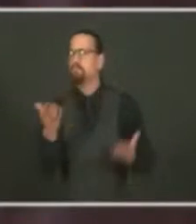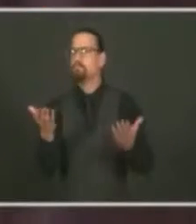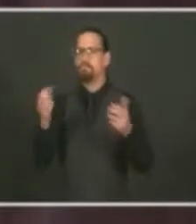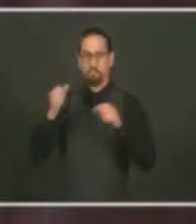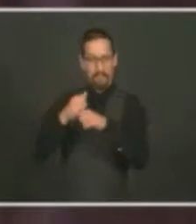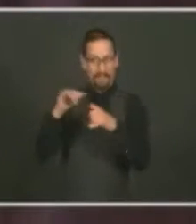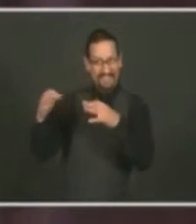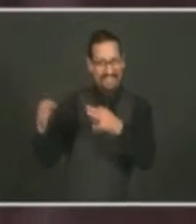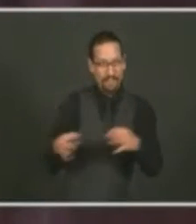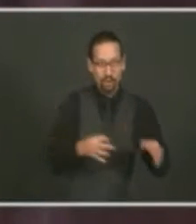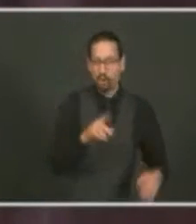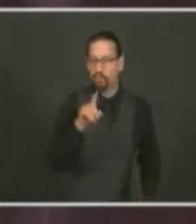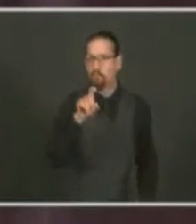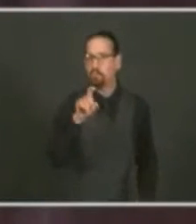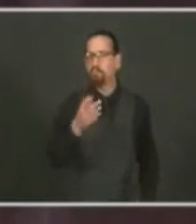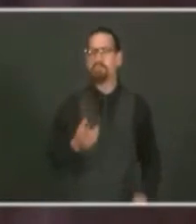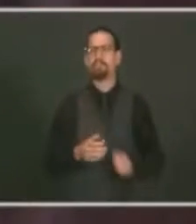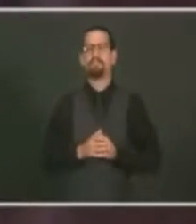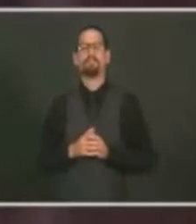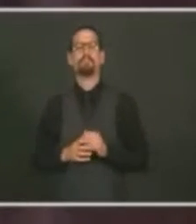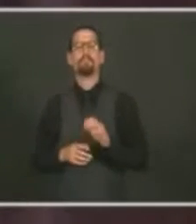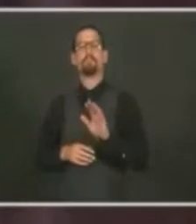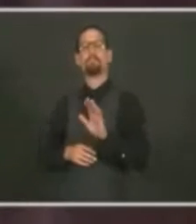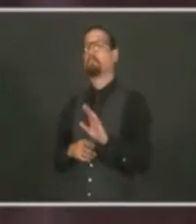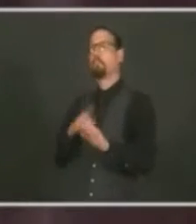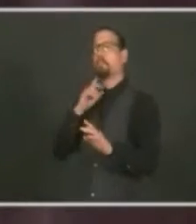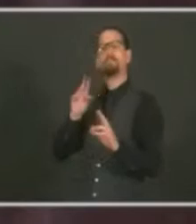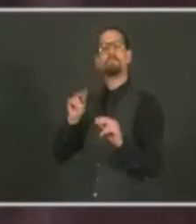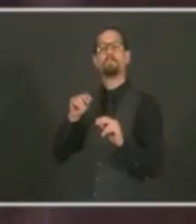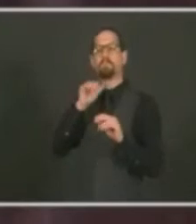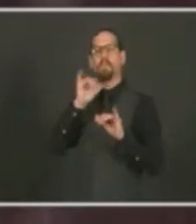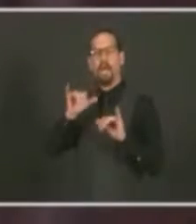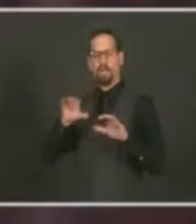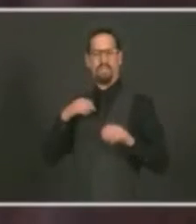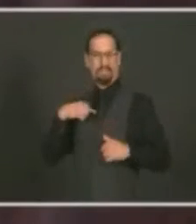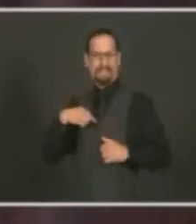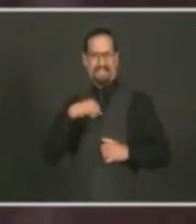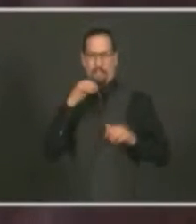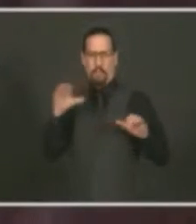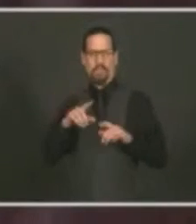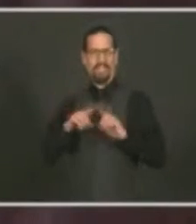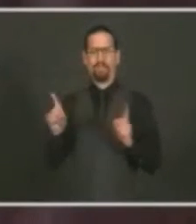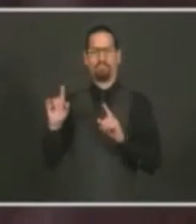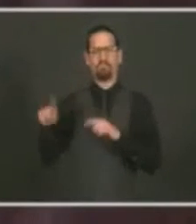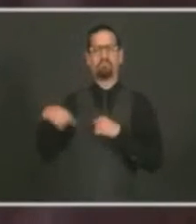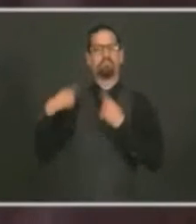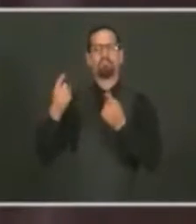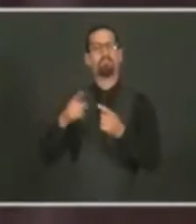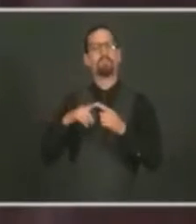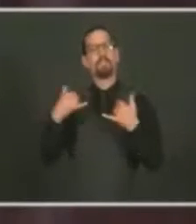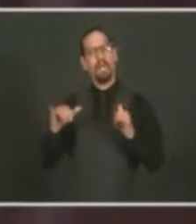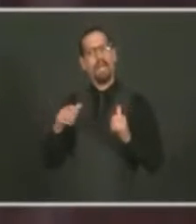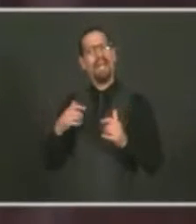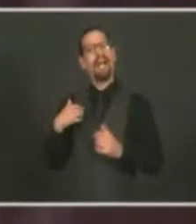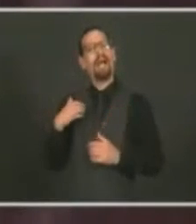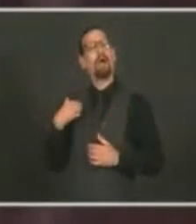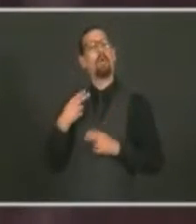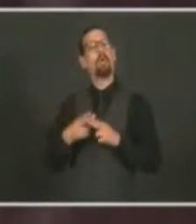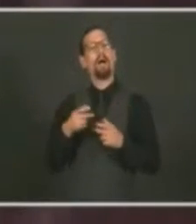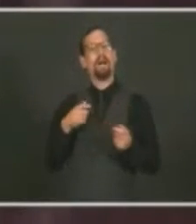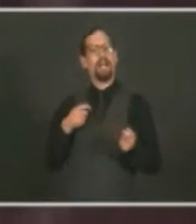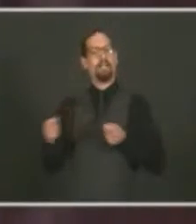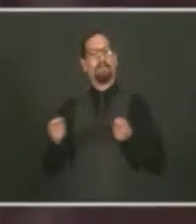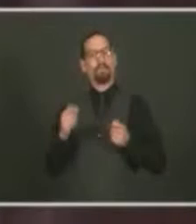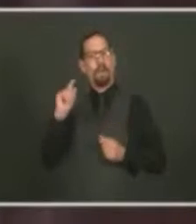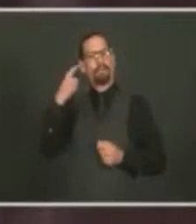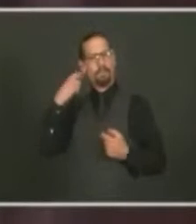I think it's not that different than how we typically operate. The administration is administering the government, and